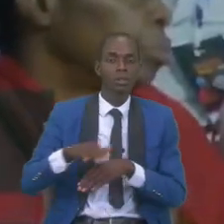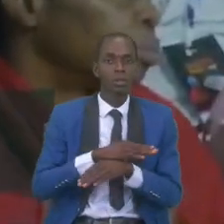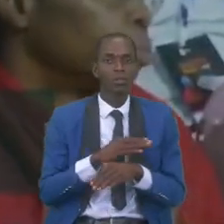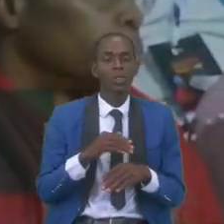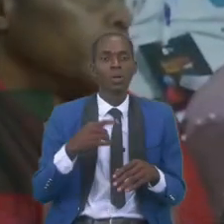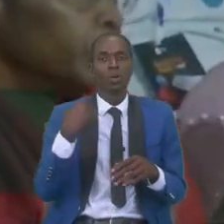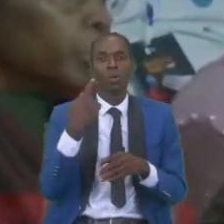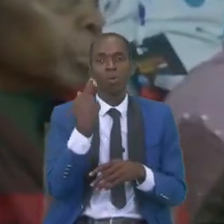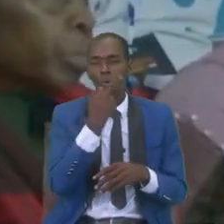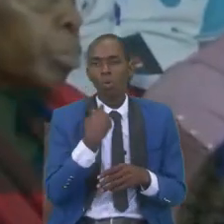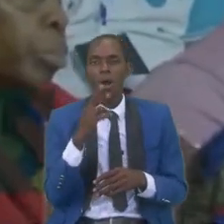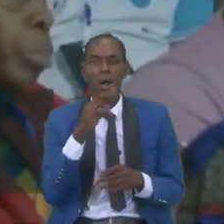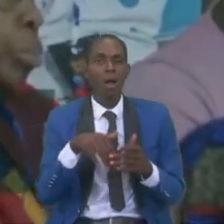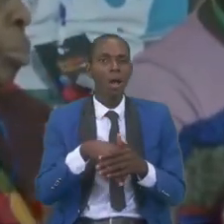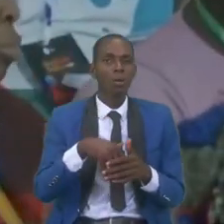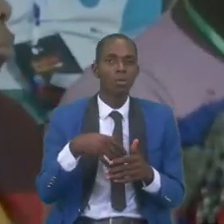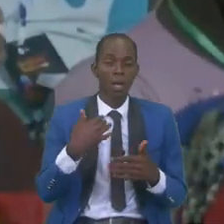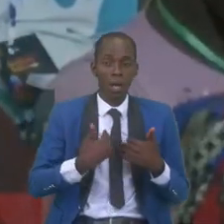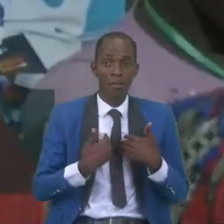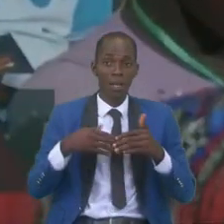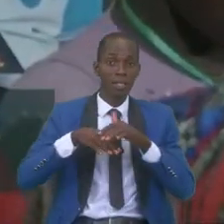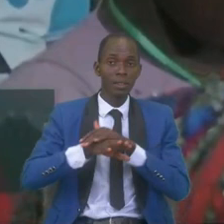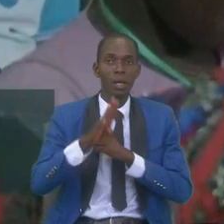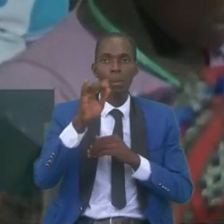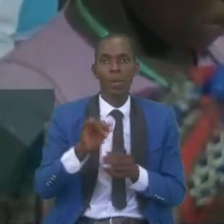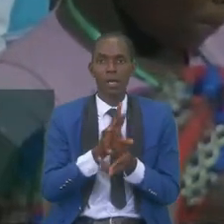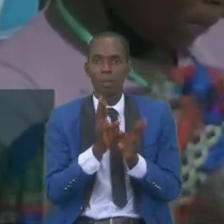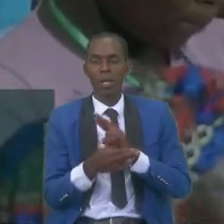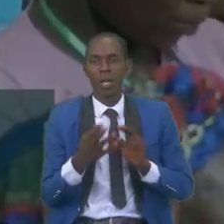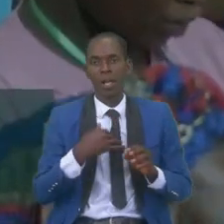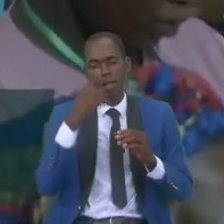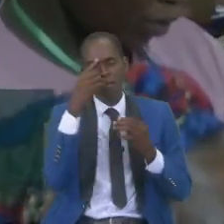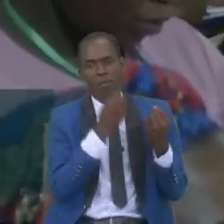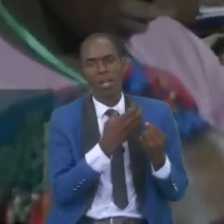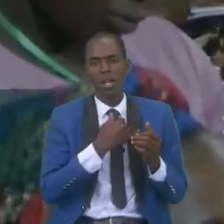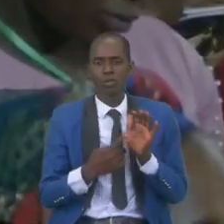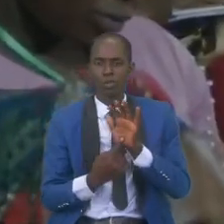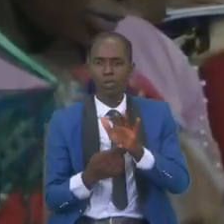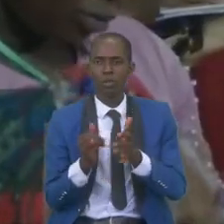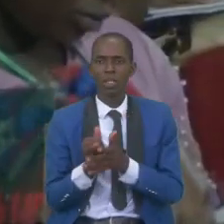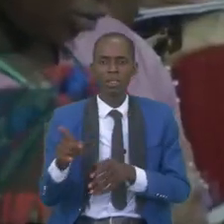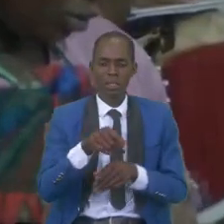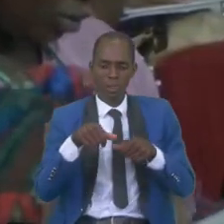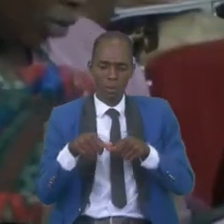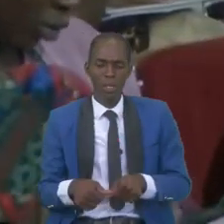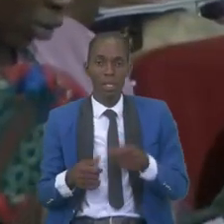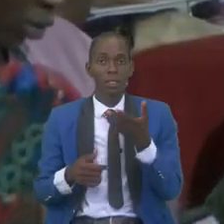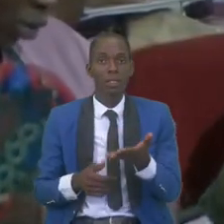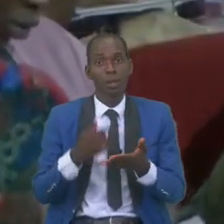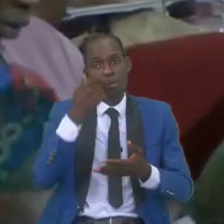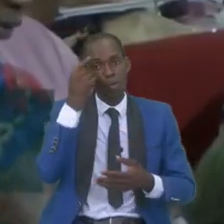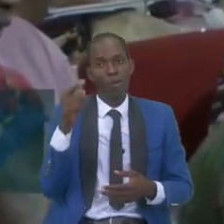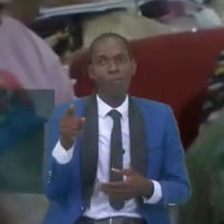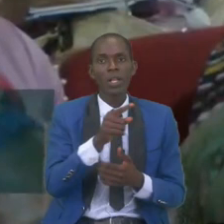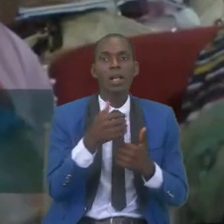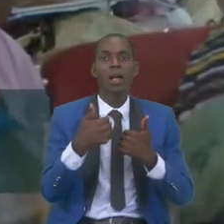who have entered by repentance and faith, and they show that they remain thereby because they have